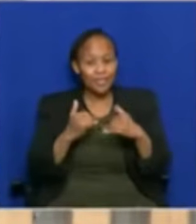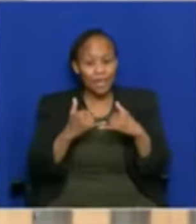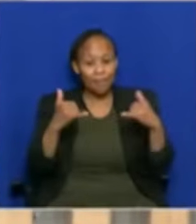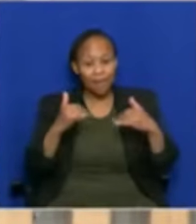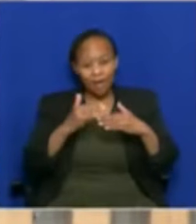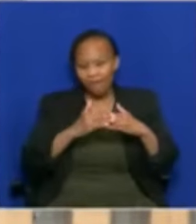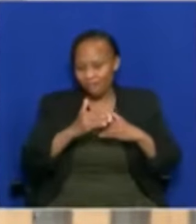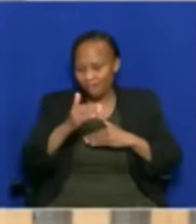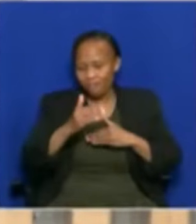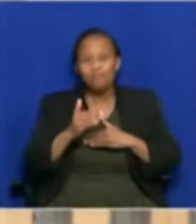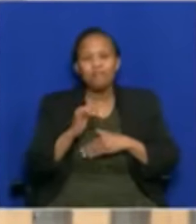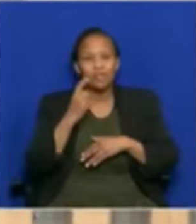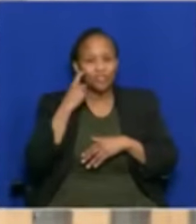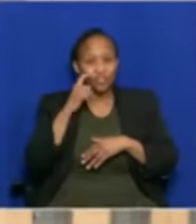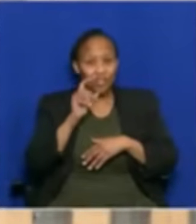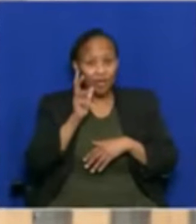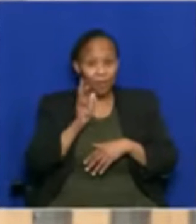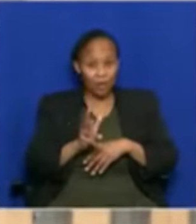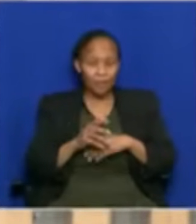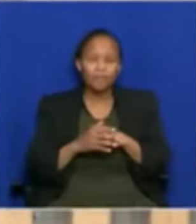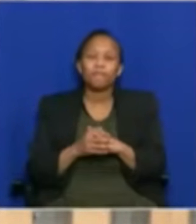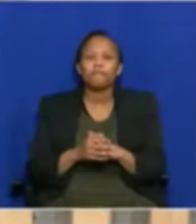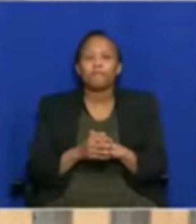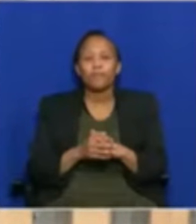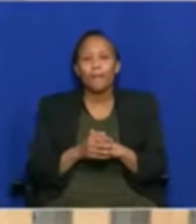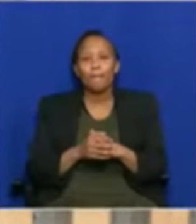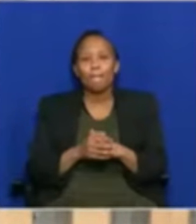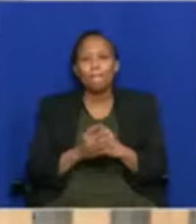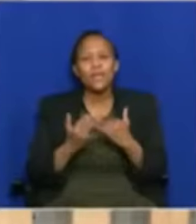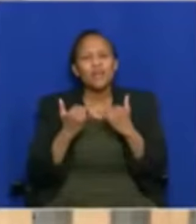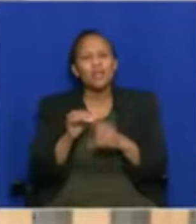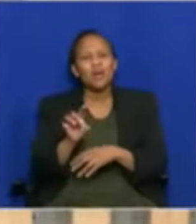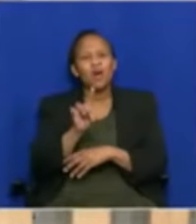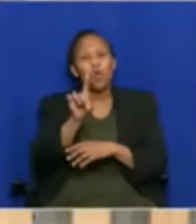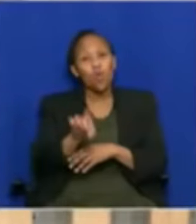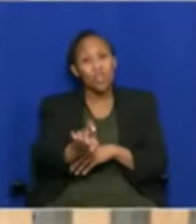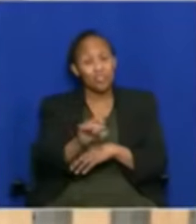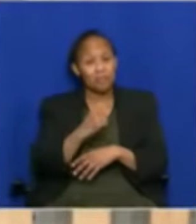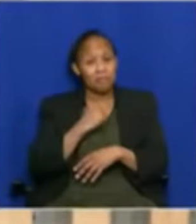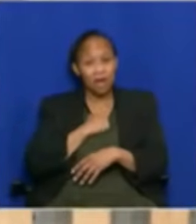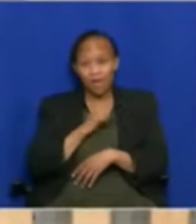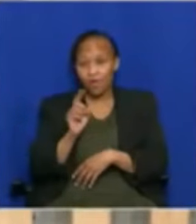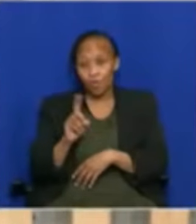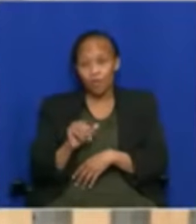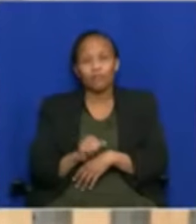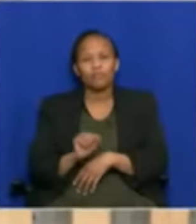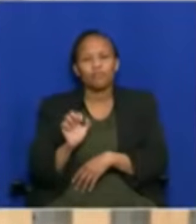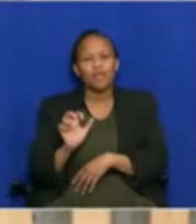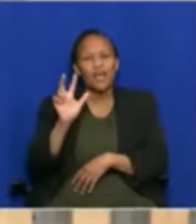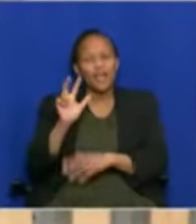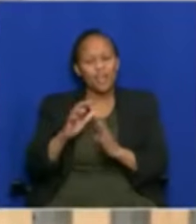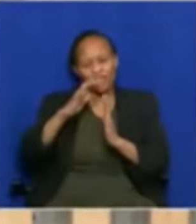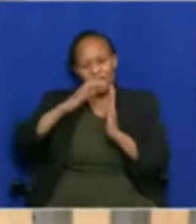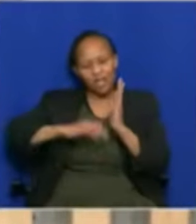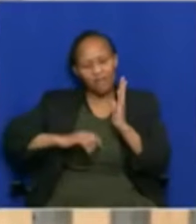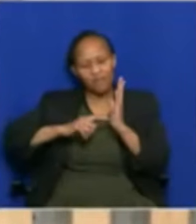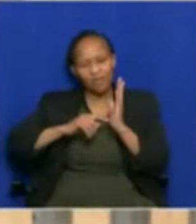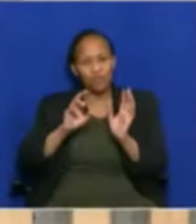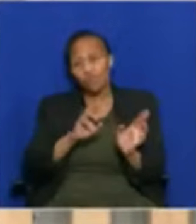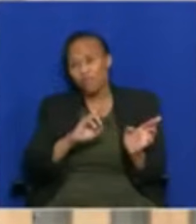Now my question is, the affidavit that you specifically referred to, is it relevant for that purpose?